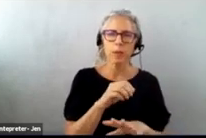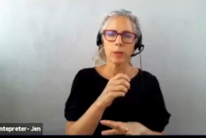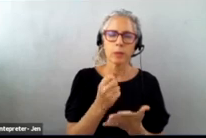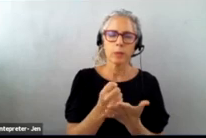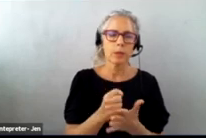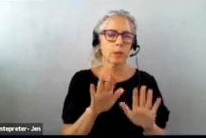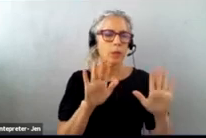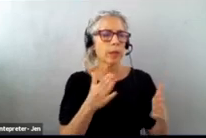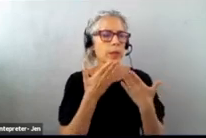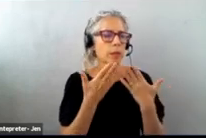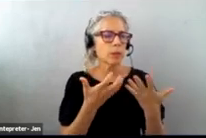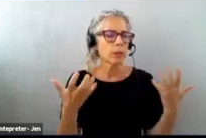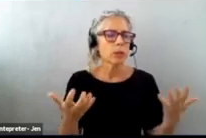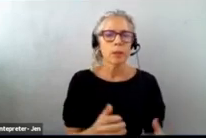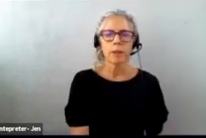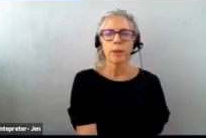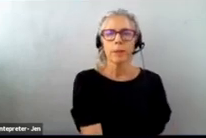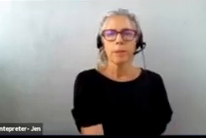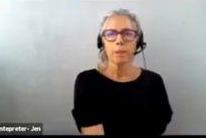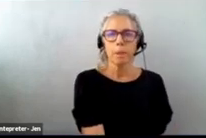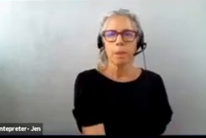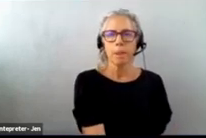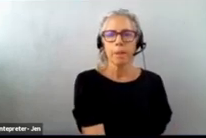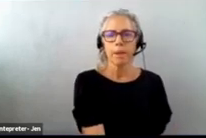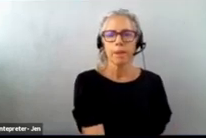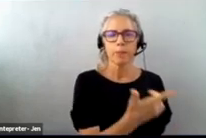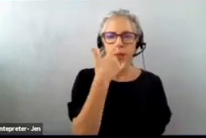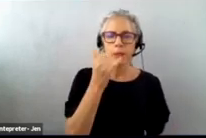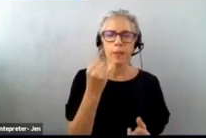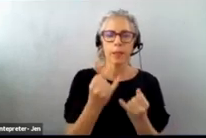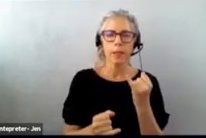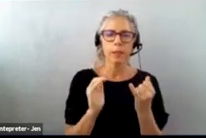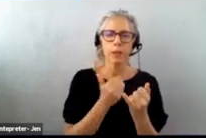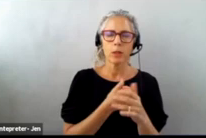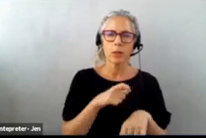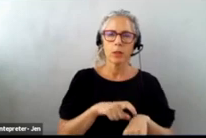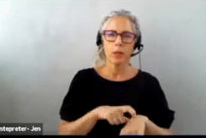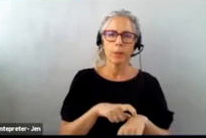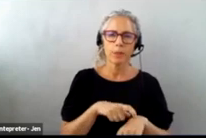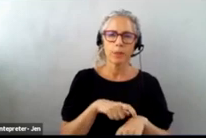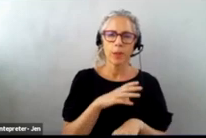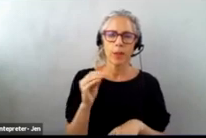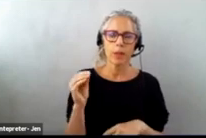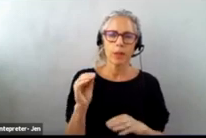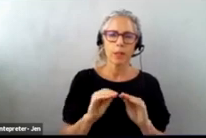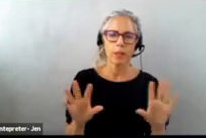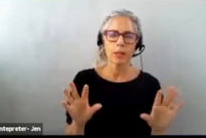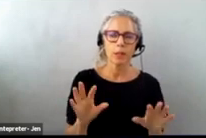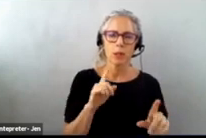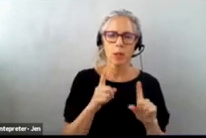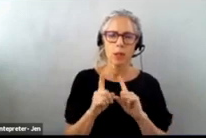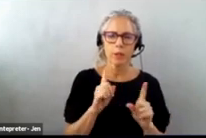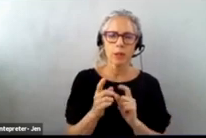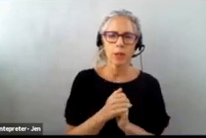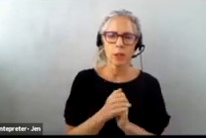Great, thank you so much. Well, it looks like that's the end of our time, so we'll leave it there for today, but it's clear that the